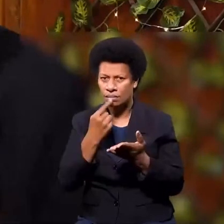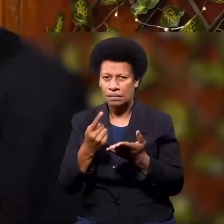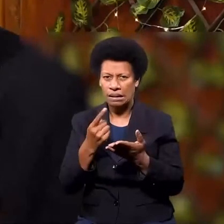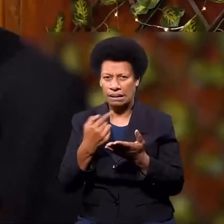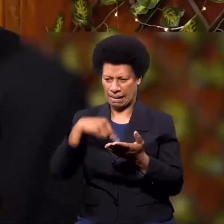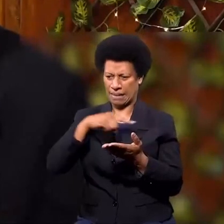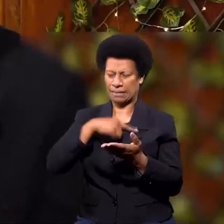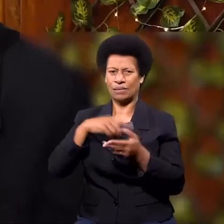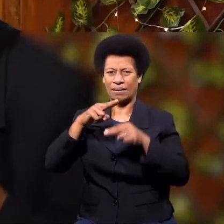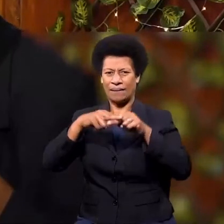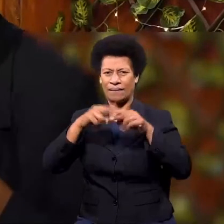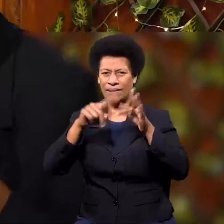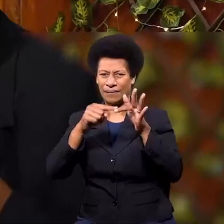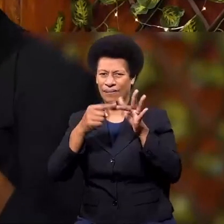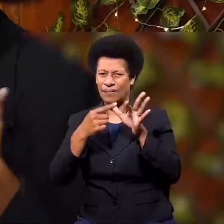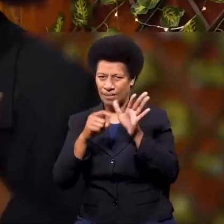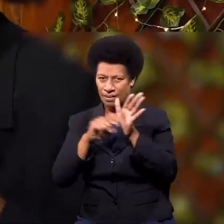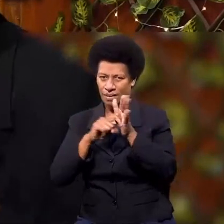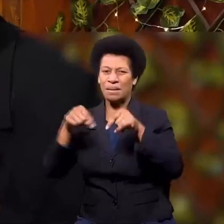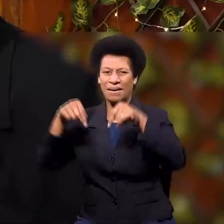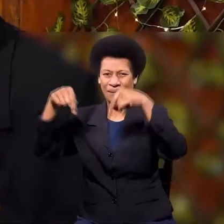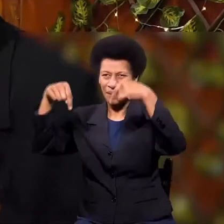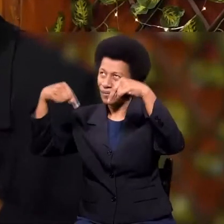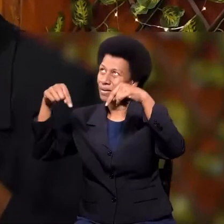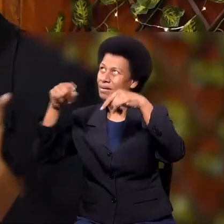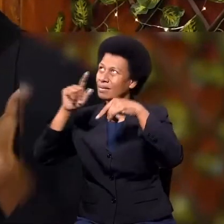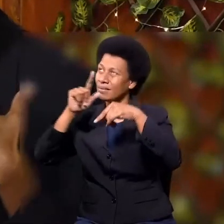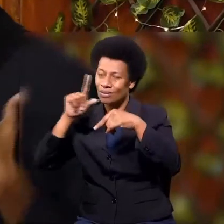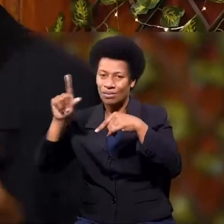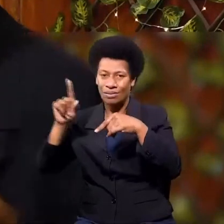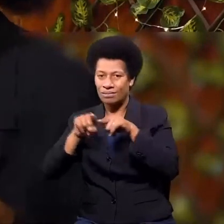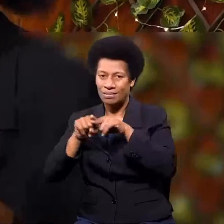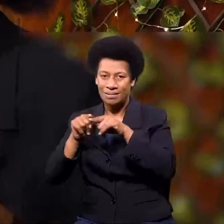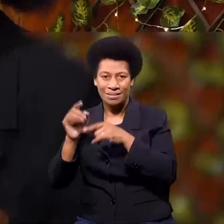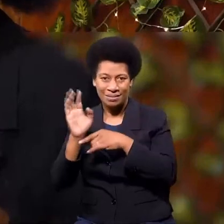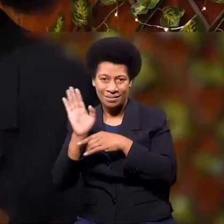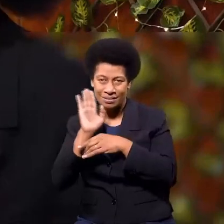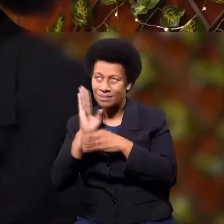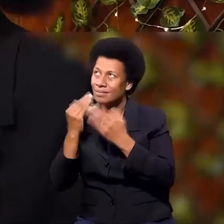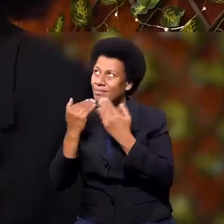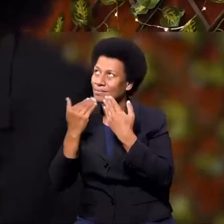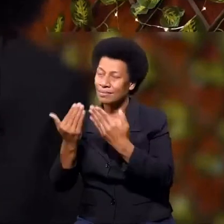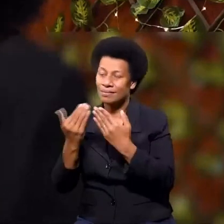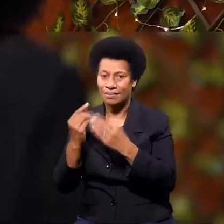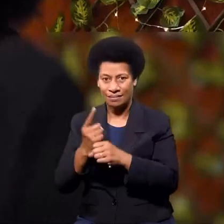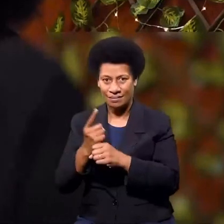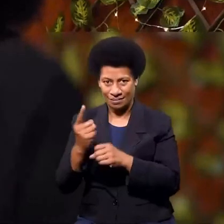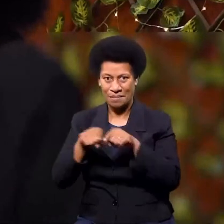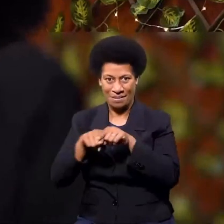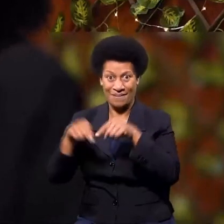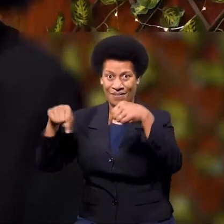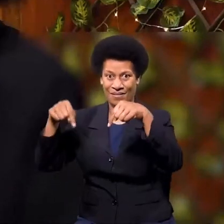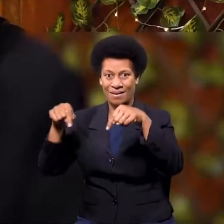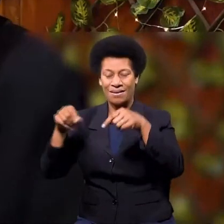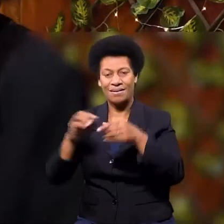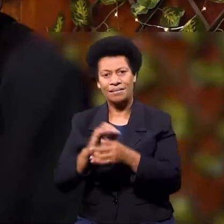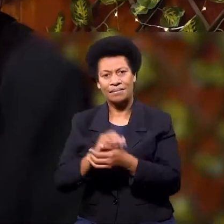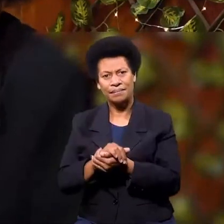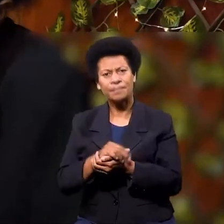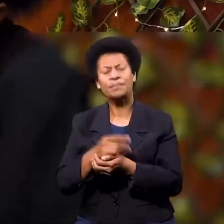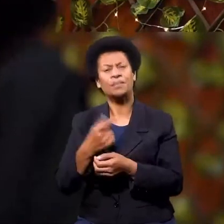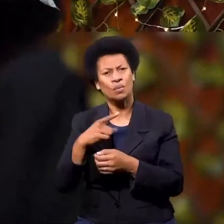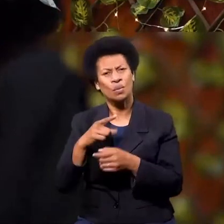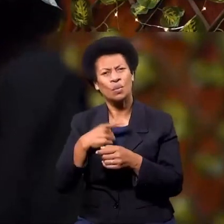God that is included in the last message, the last warning to the world. Why do you think that it is